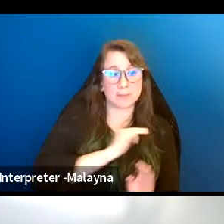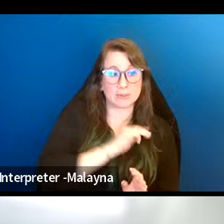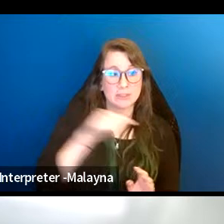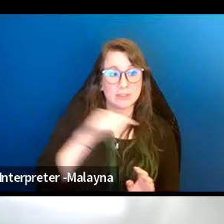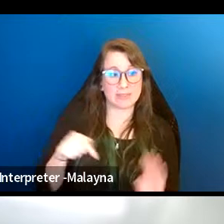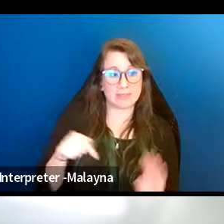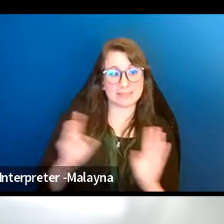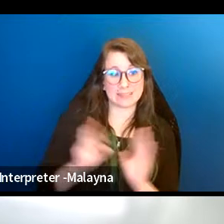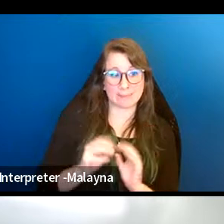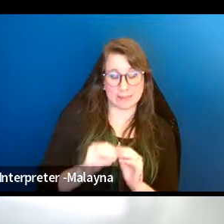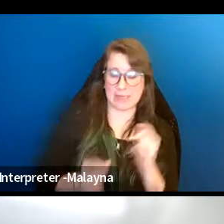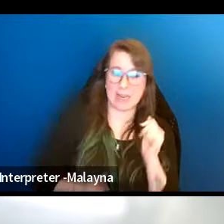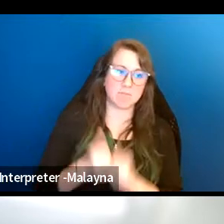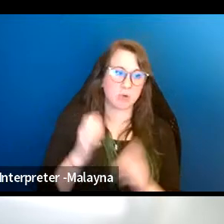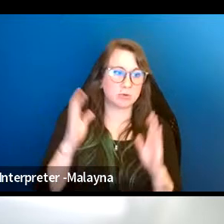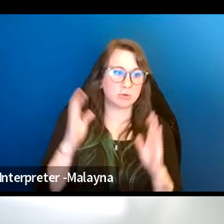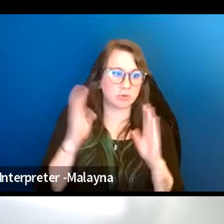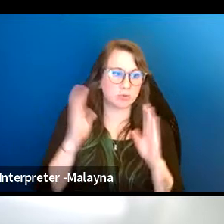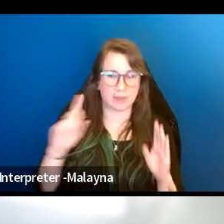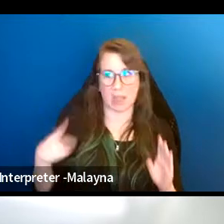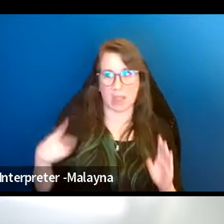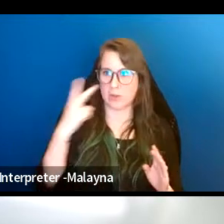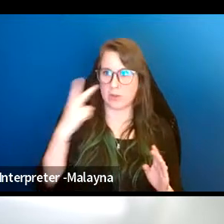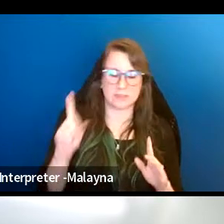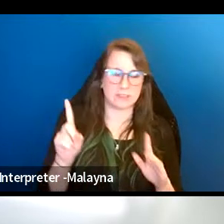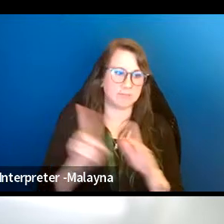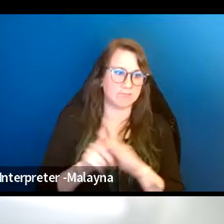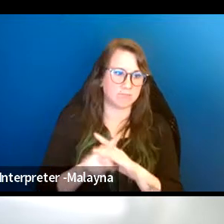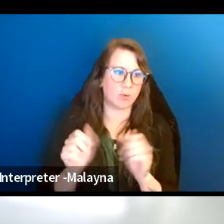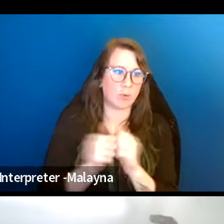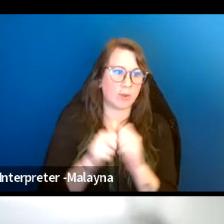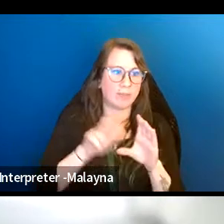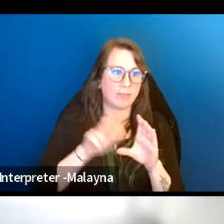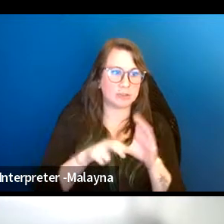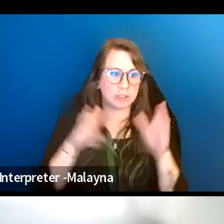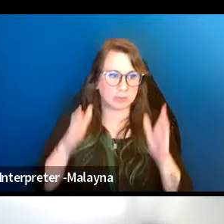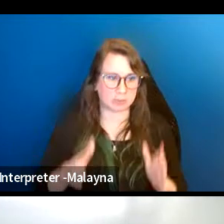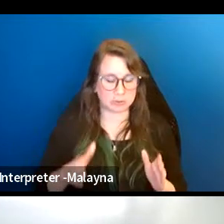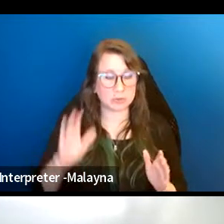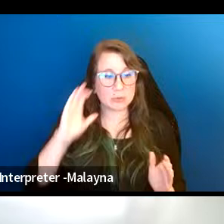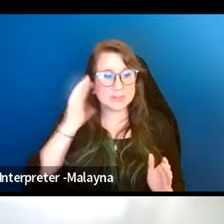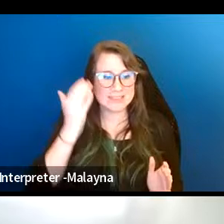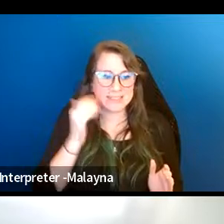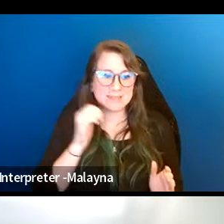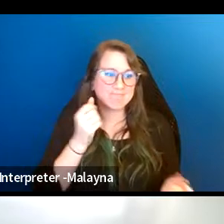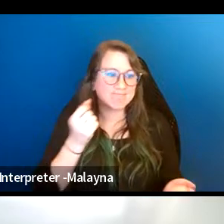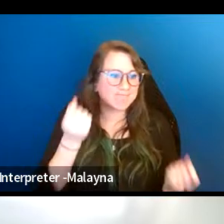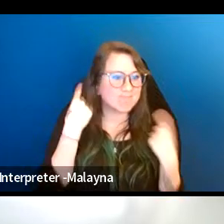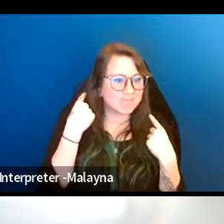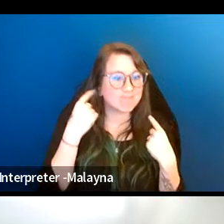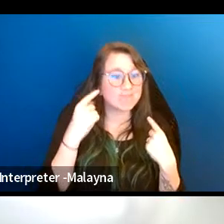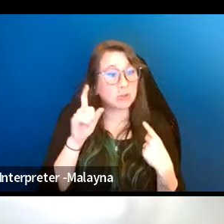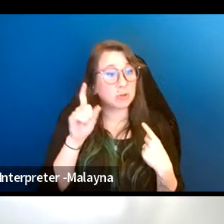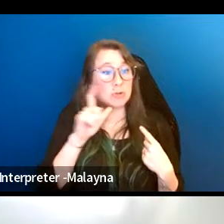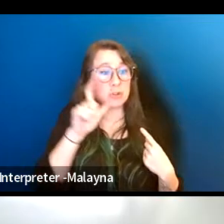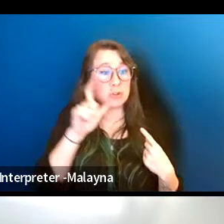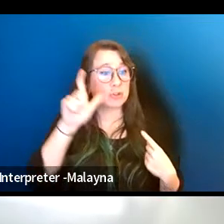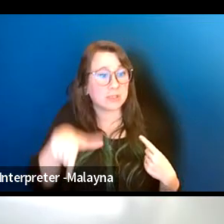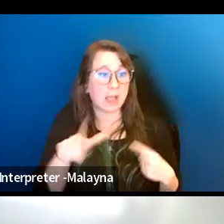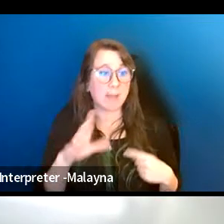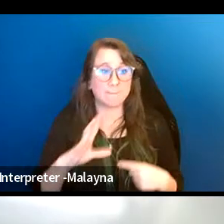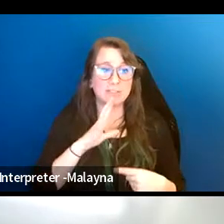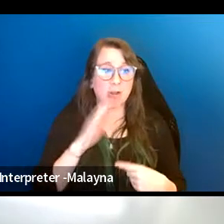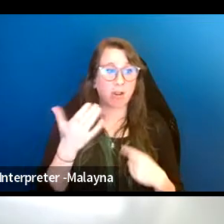most troubling, I only see this as a problem with the chairperson, who seems not to understand that you should not be talking